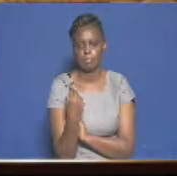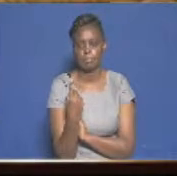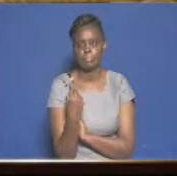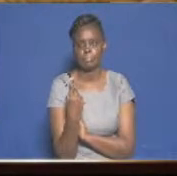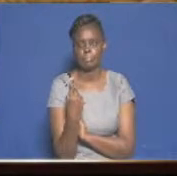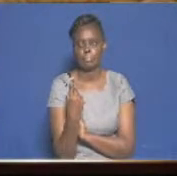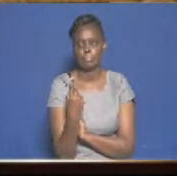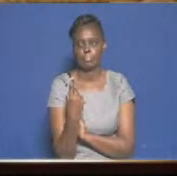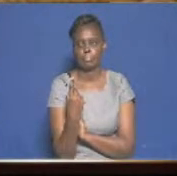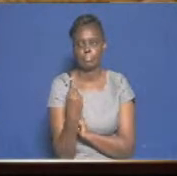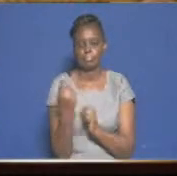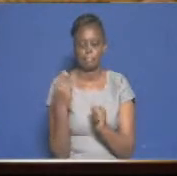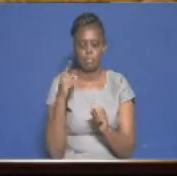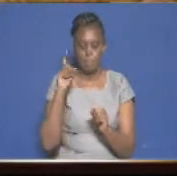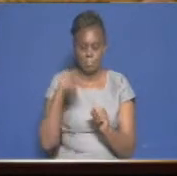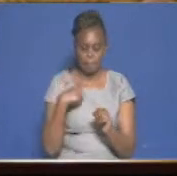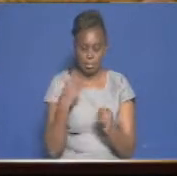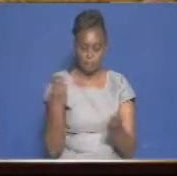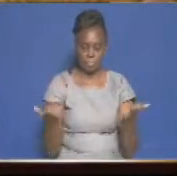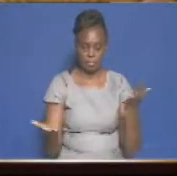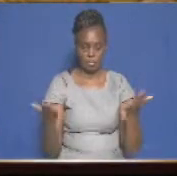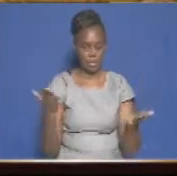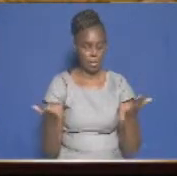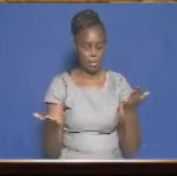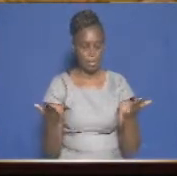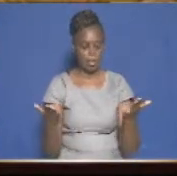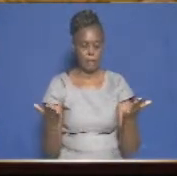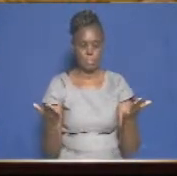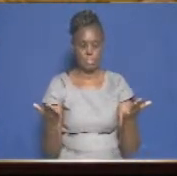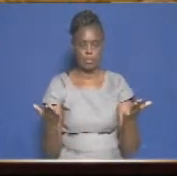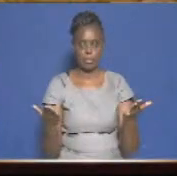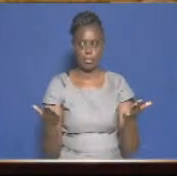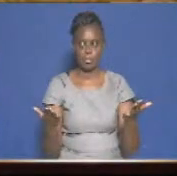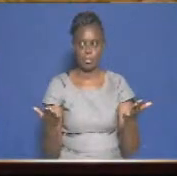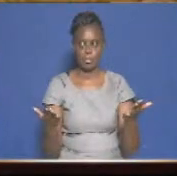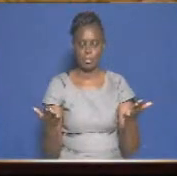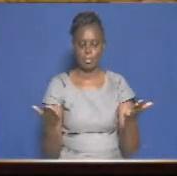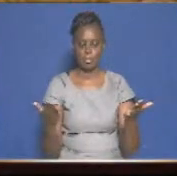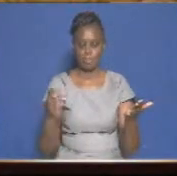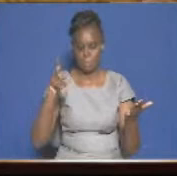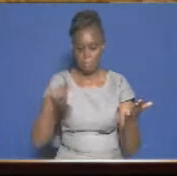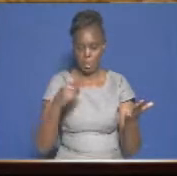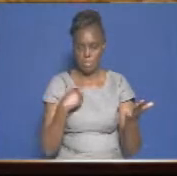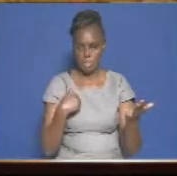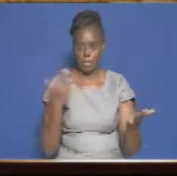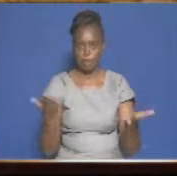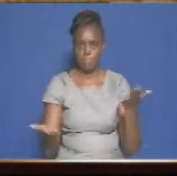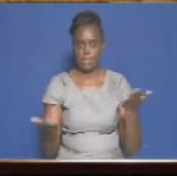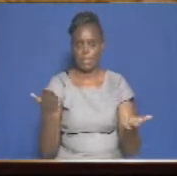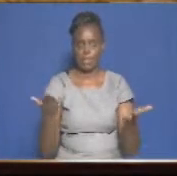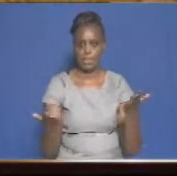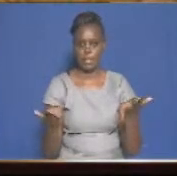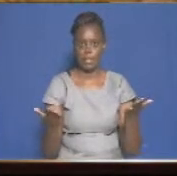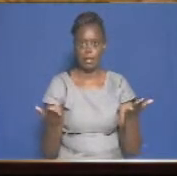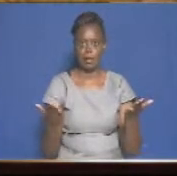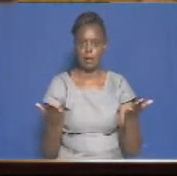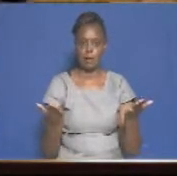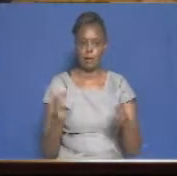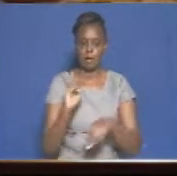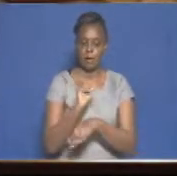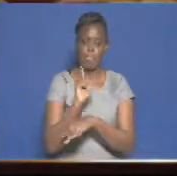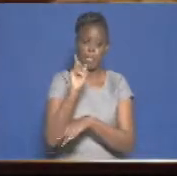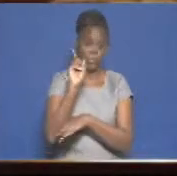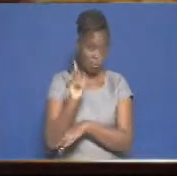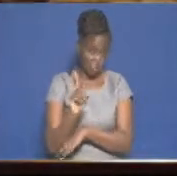So I have to balance, and therefore we strike a balance on our members. 1 minute, and